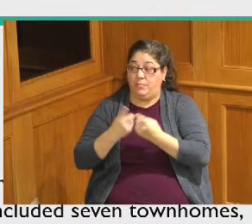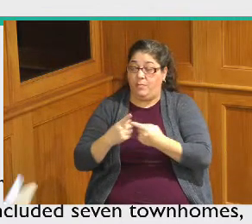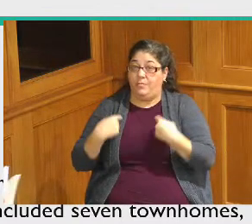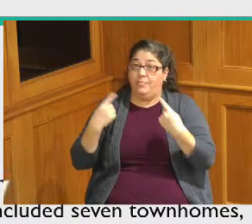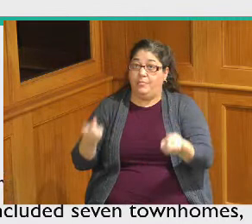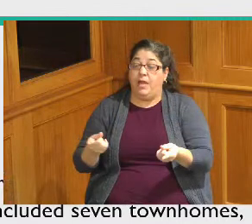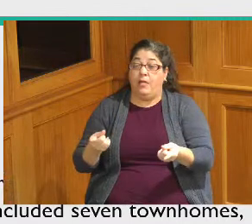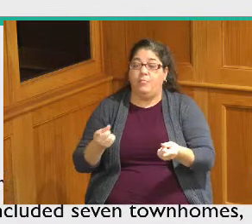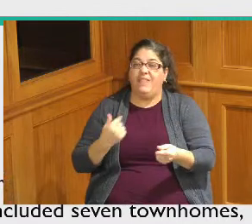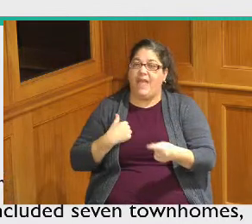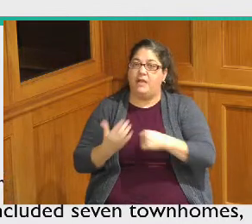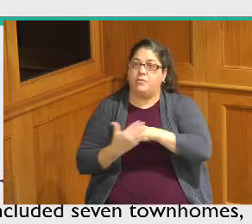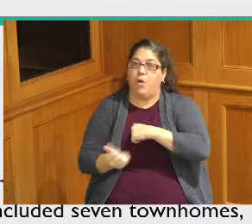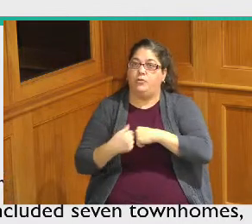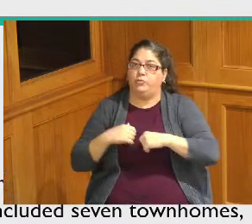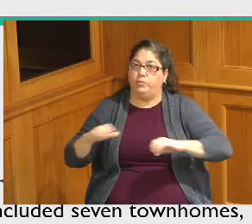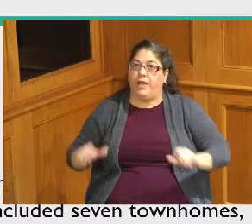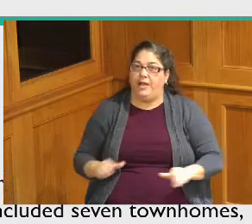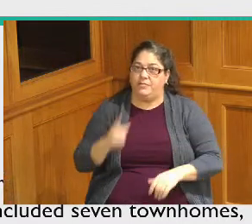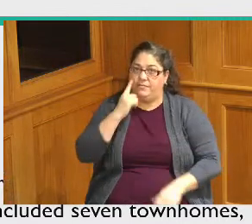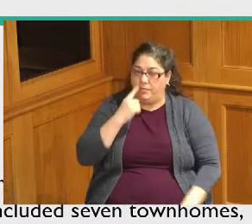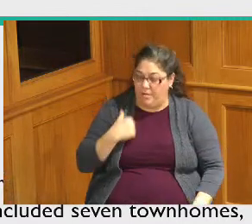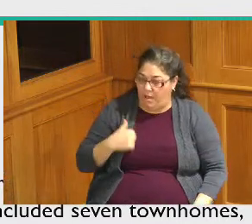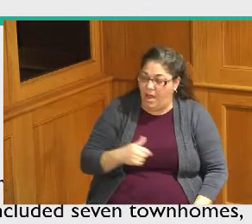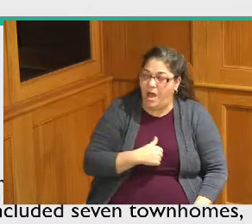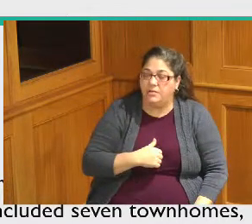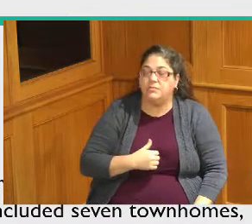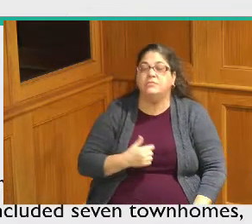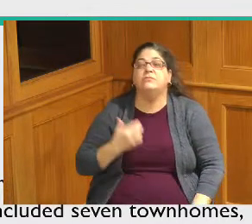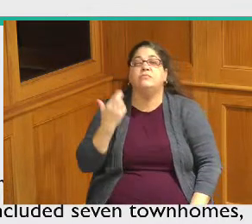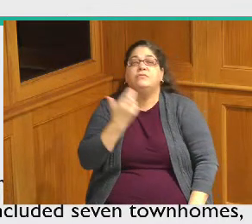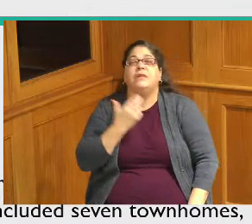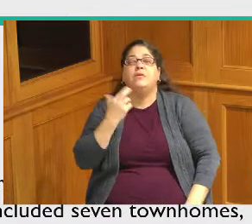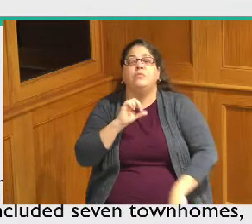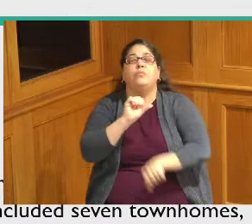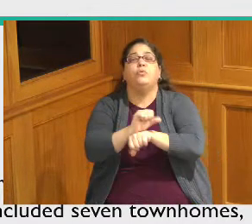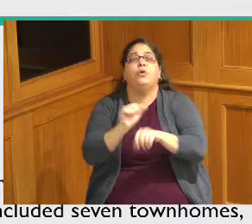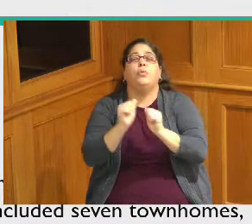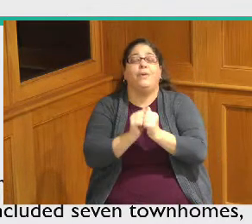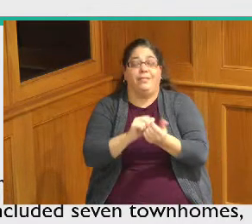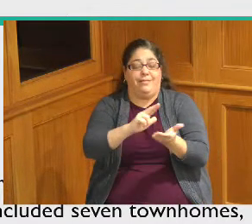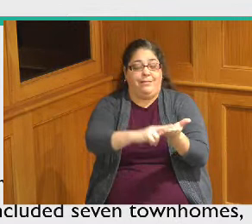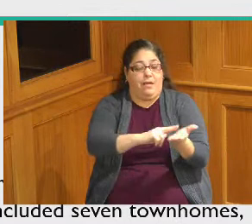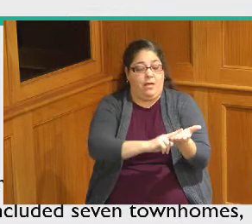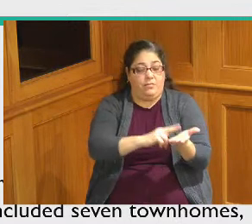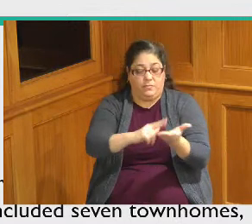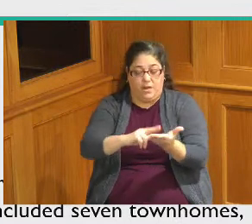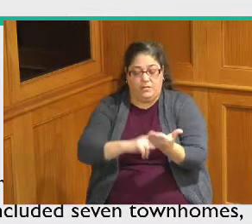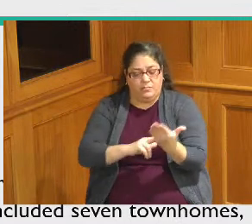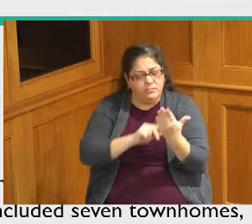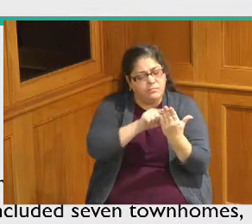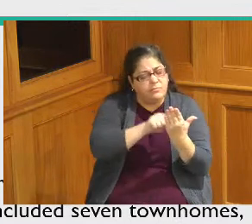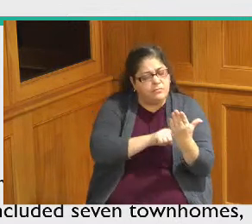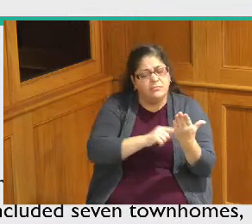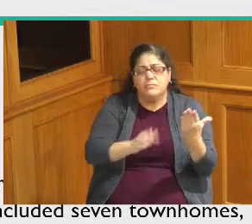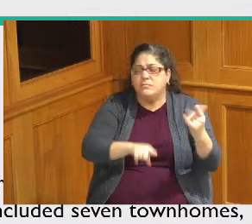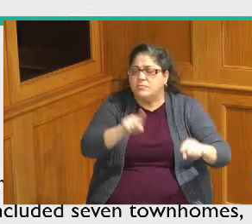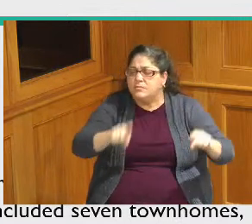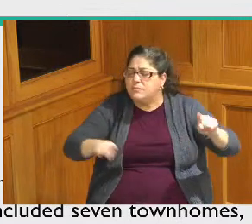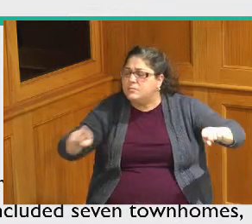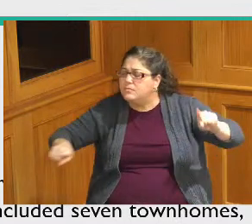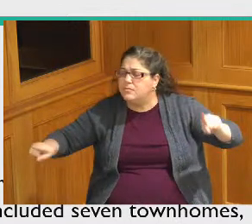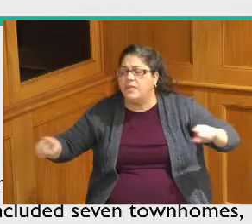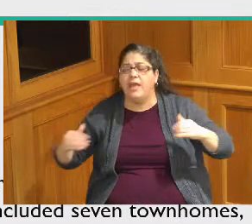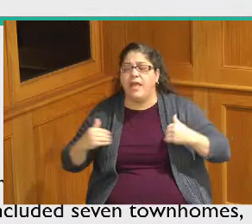to action for us, we not only have the opportunity to work with our contracts that we give out to make sure that they're diverse, and